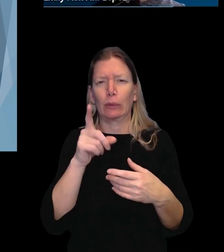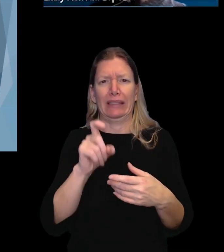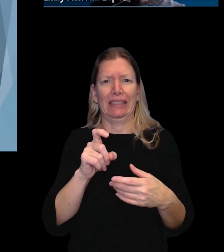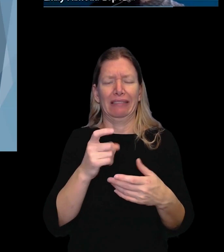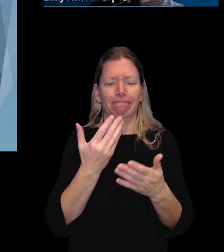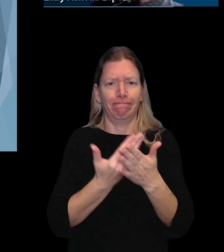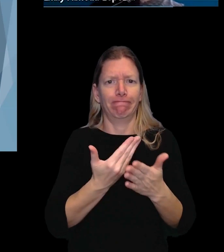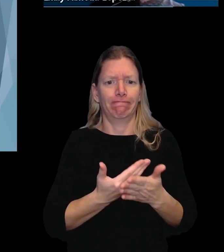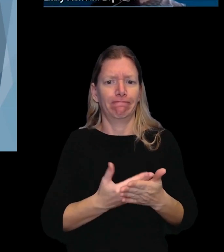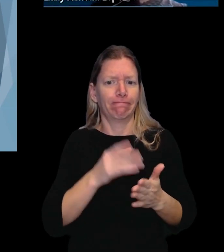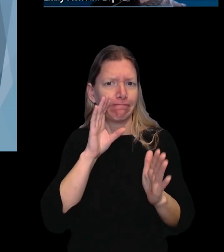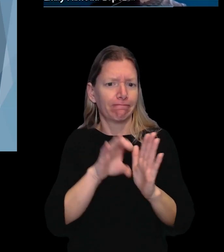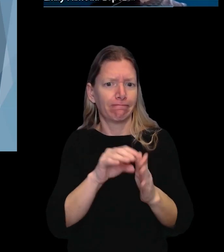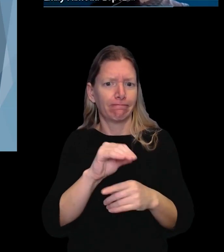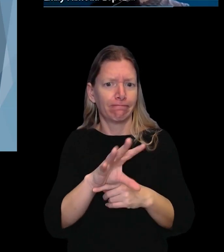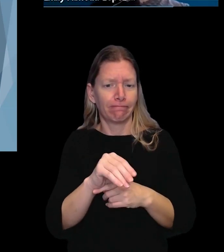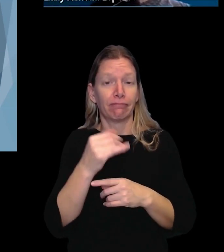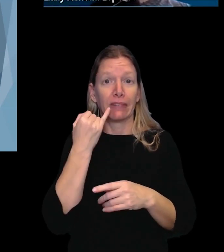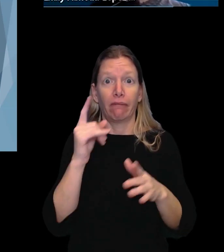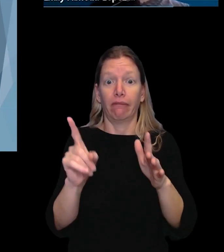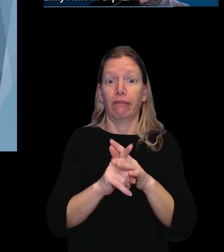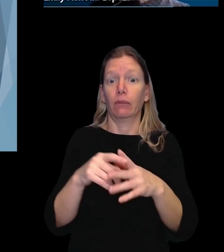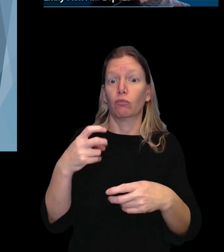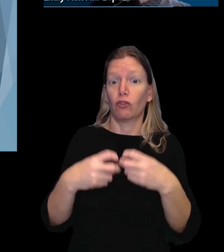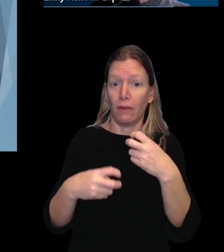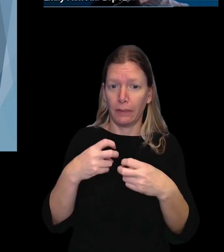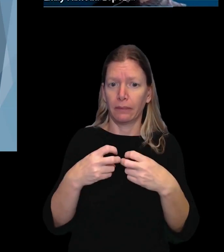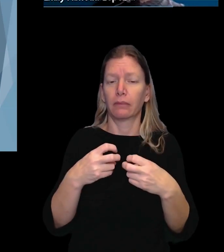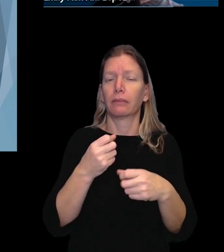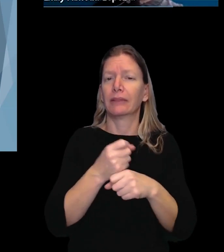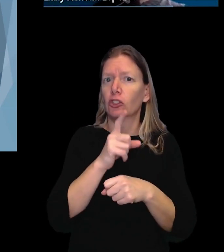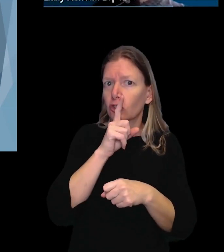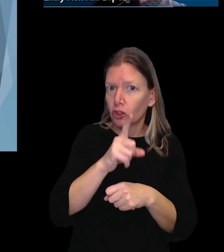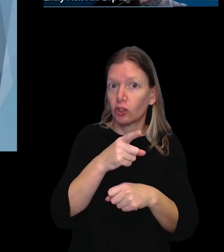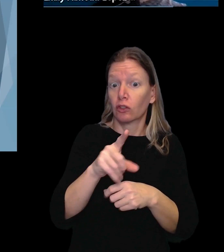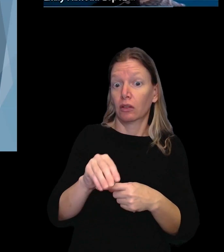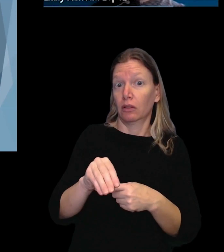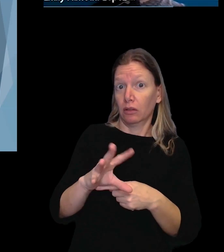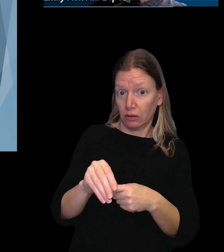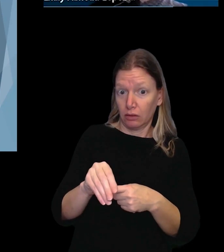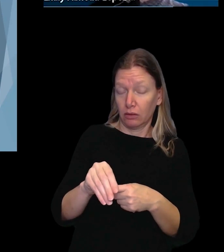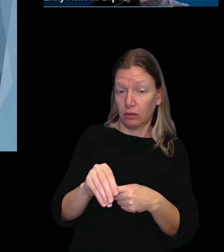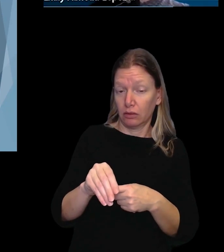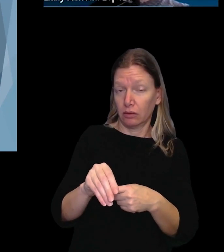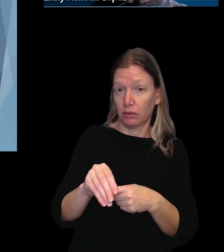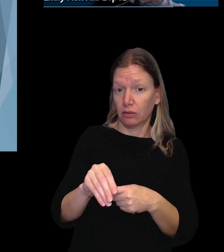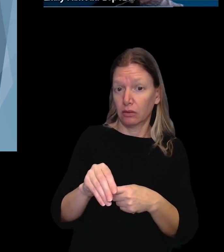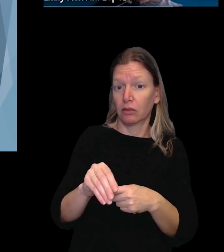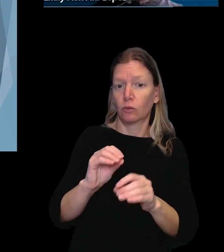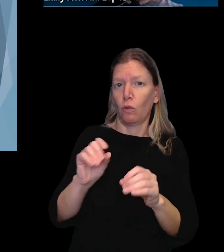other issue that you need to have photographic evidence of, if there's some kind of problem, make sure that if you do take